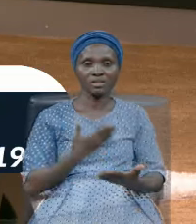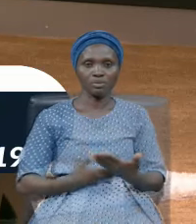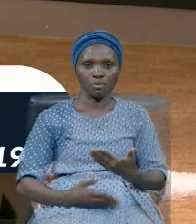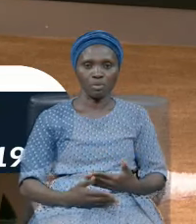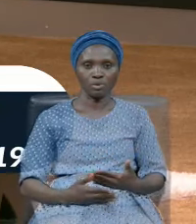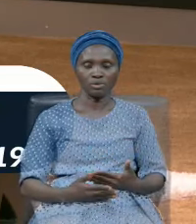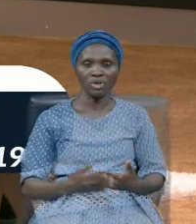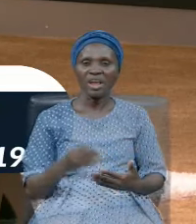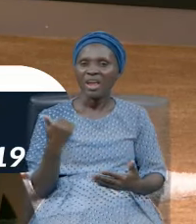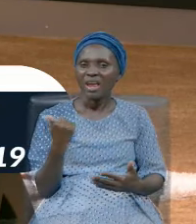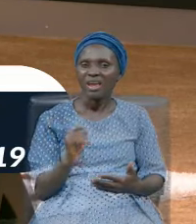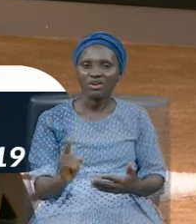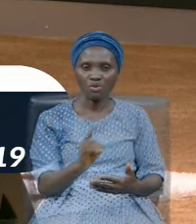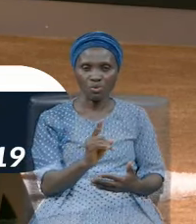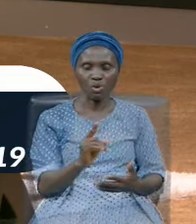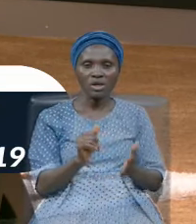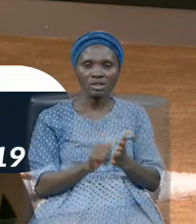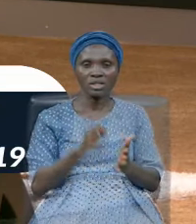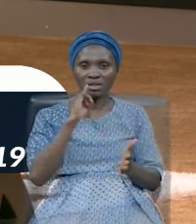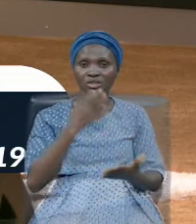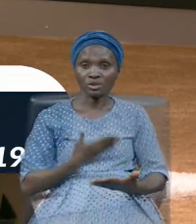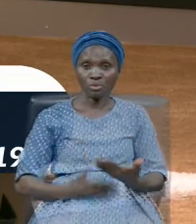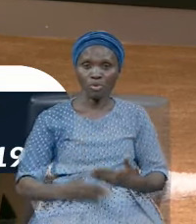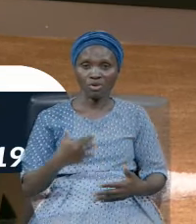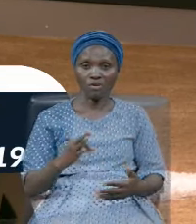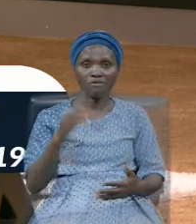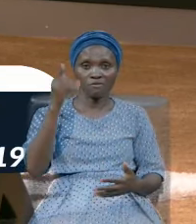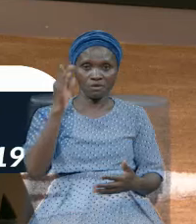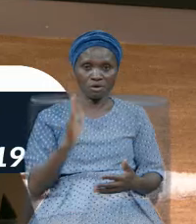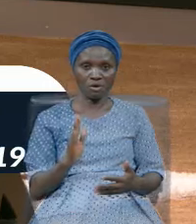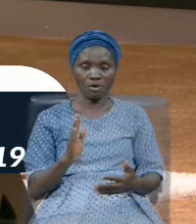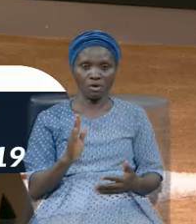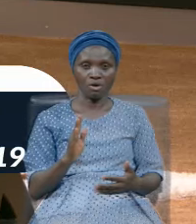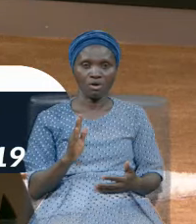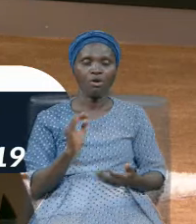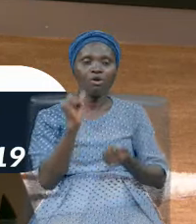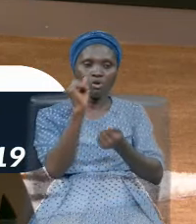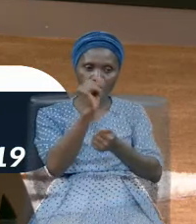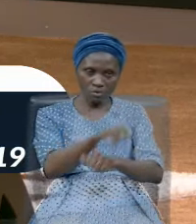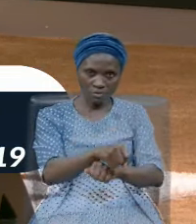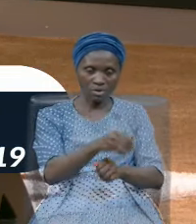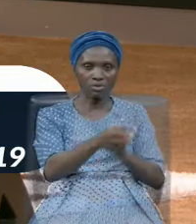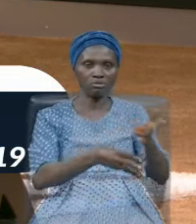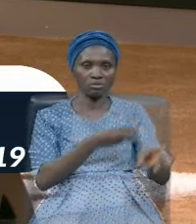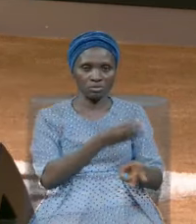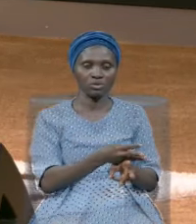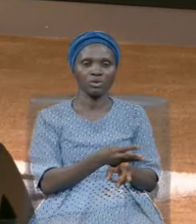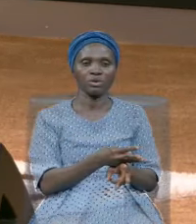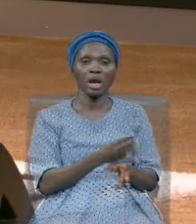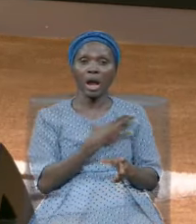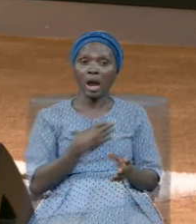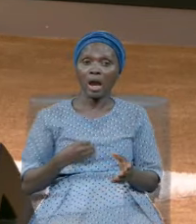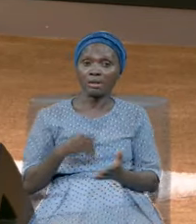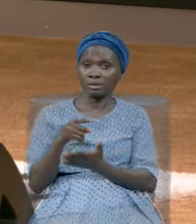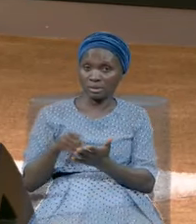whosoever is born of God overcometh the world. And this